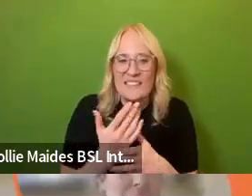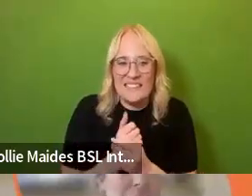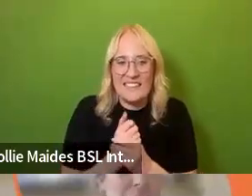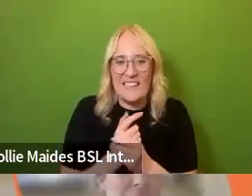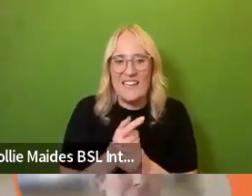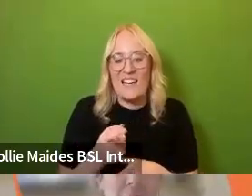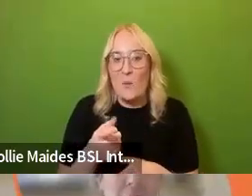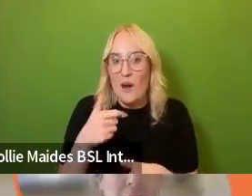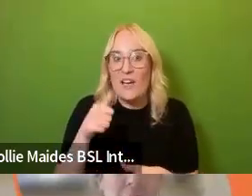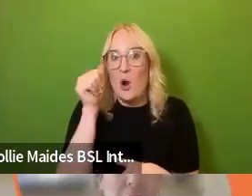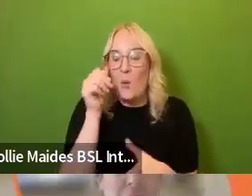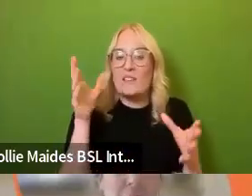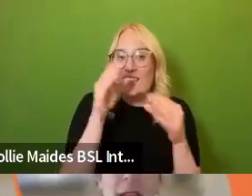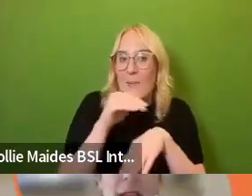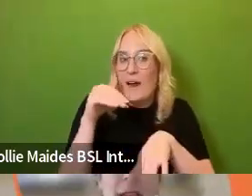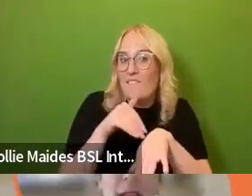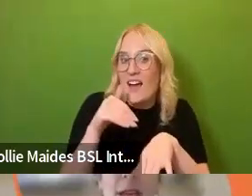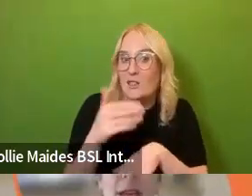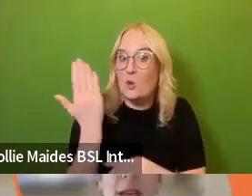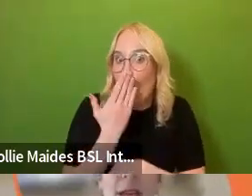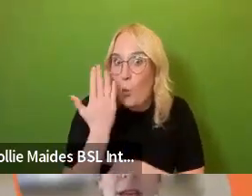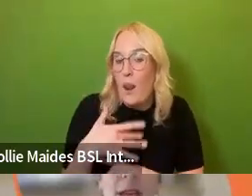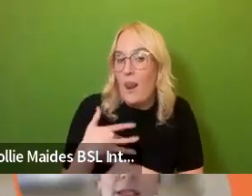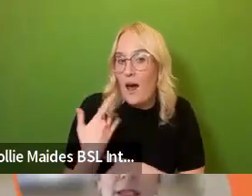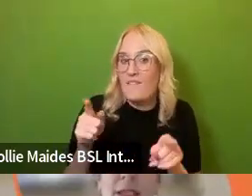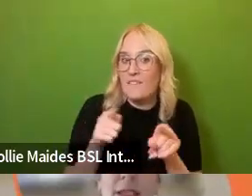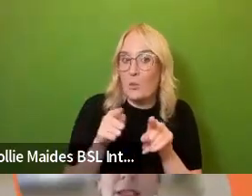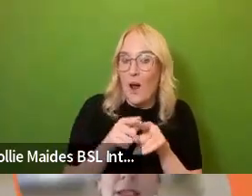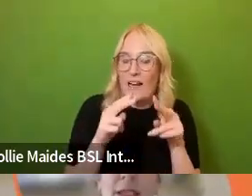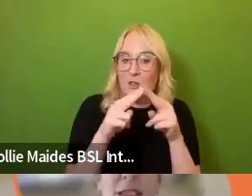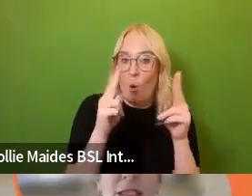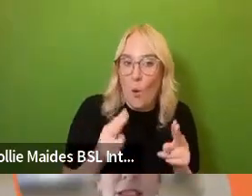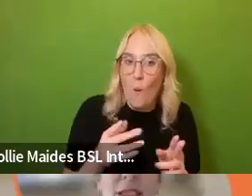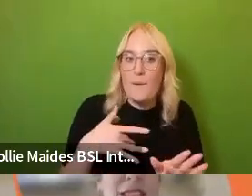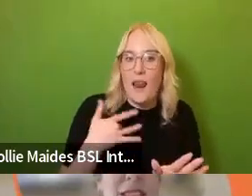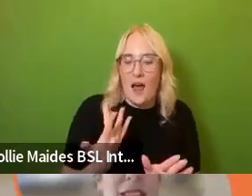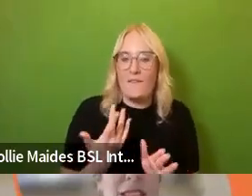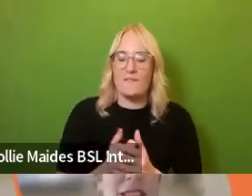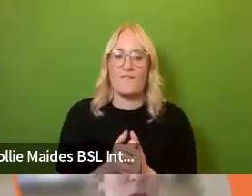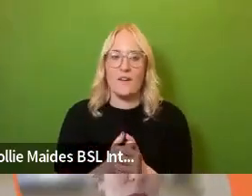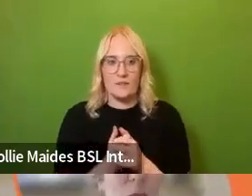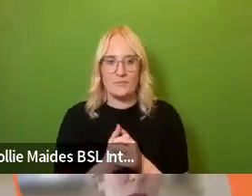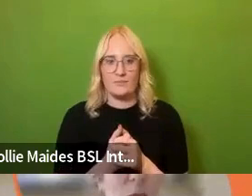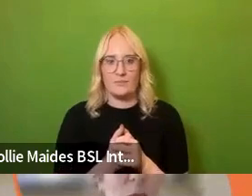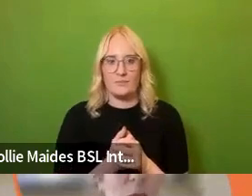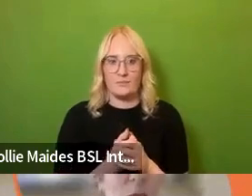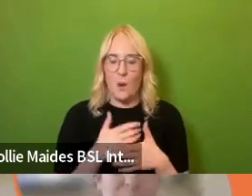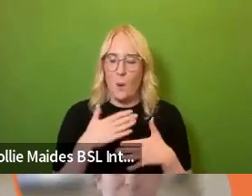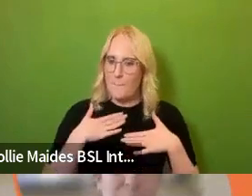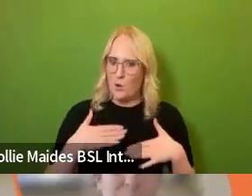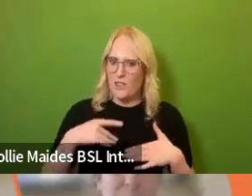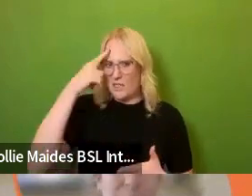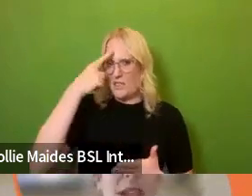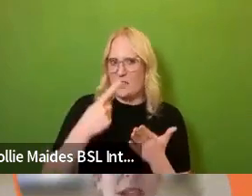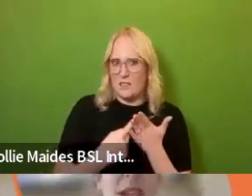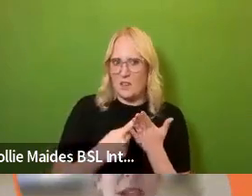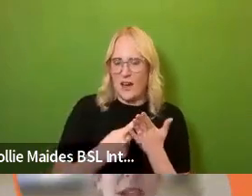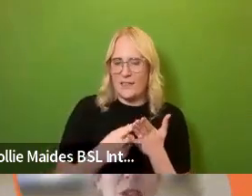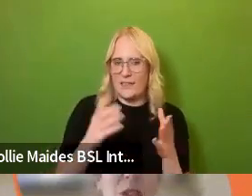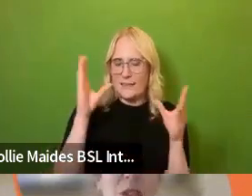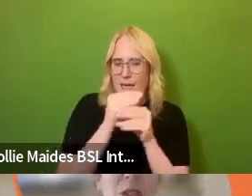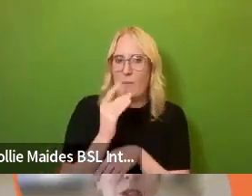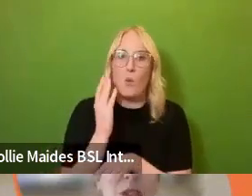well as home life. Okay, so how does the body decide when to sleep? The brain